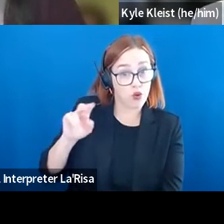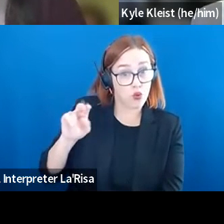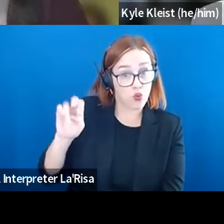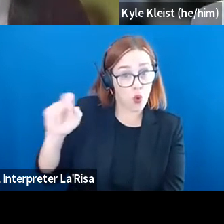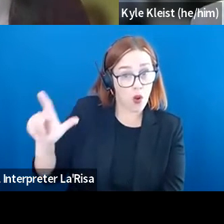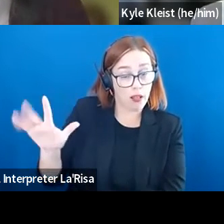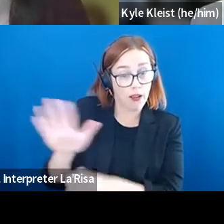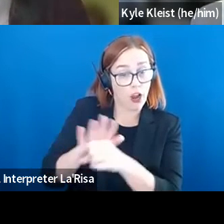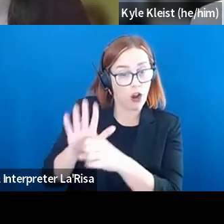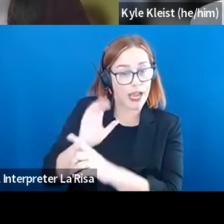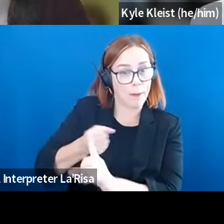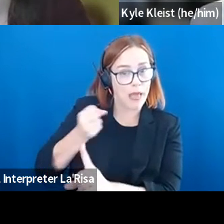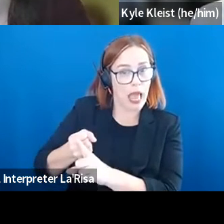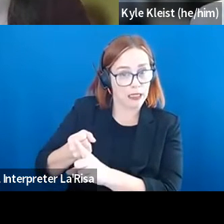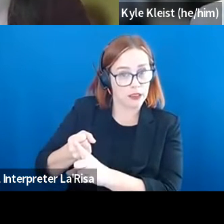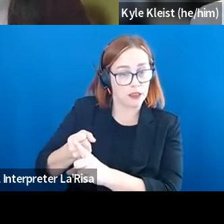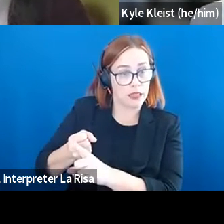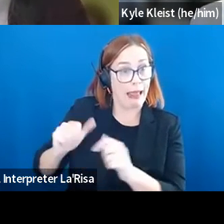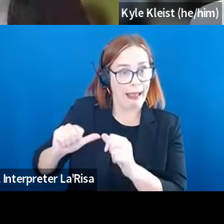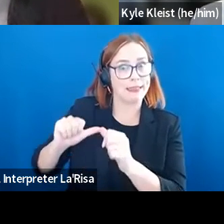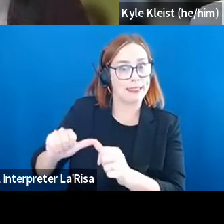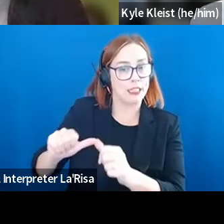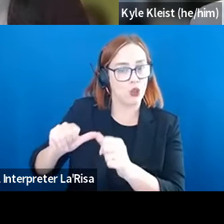are continuing to be impacted. FEMA is a